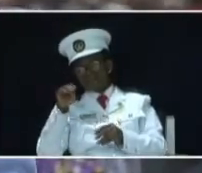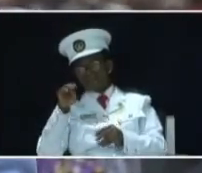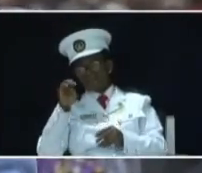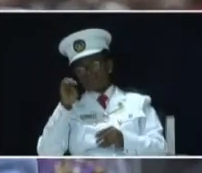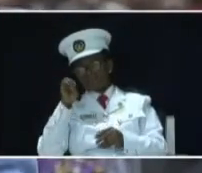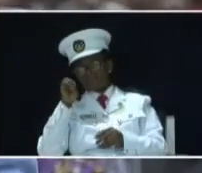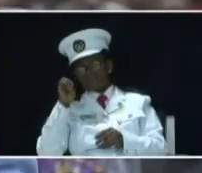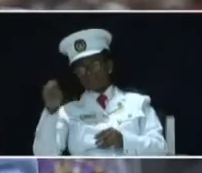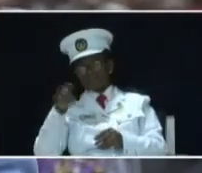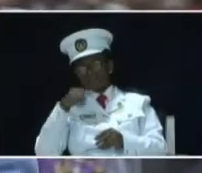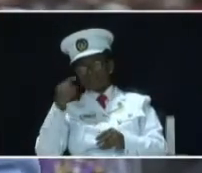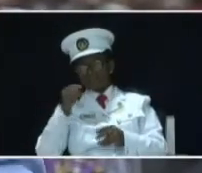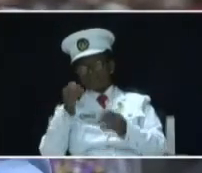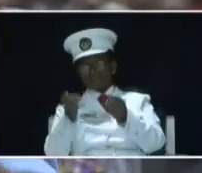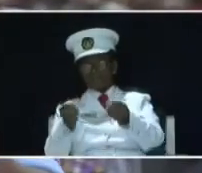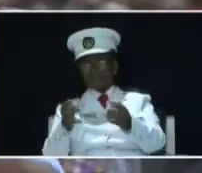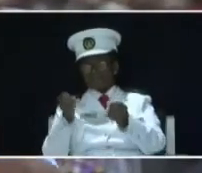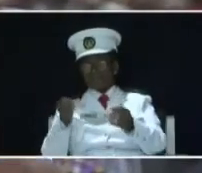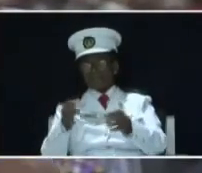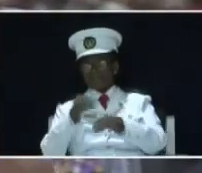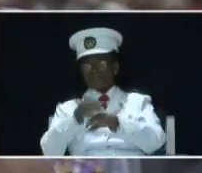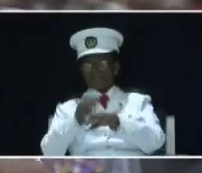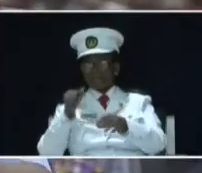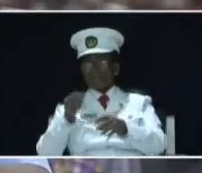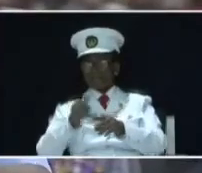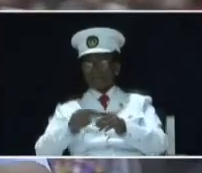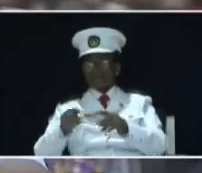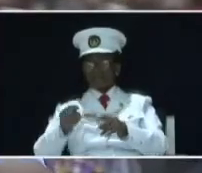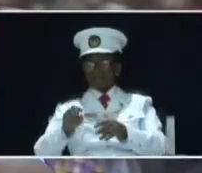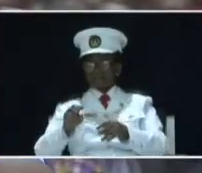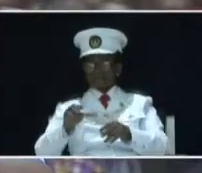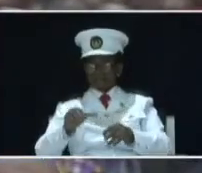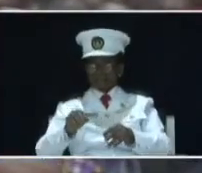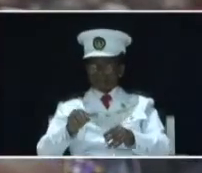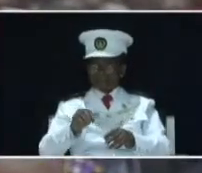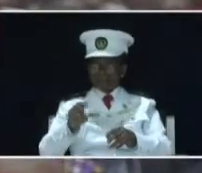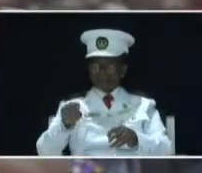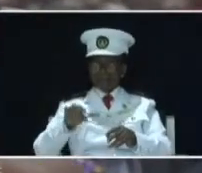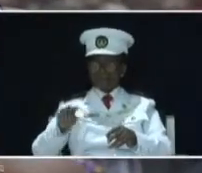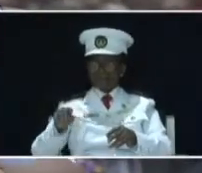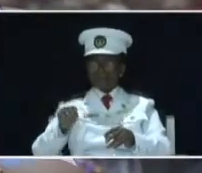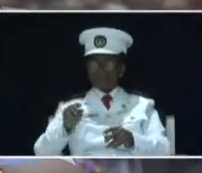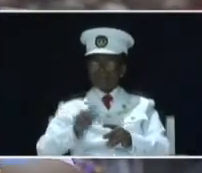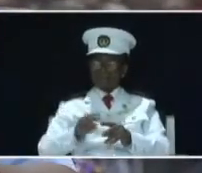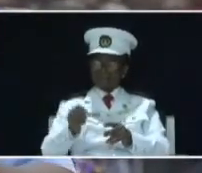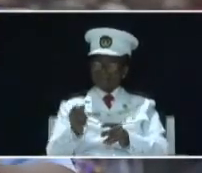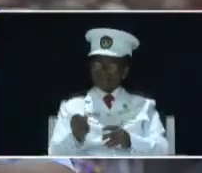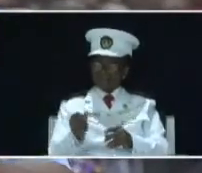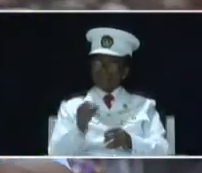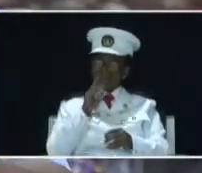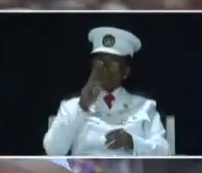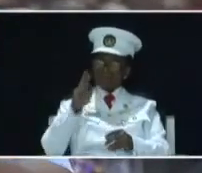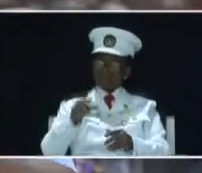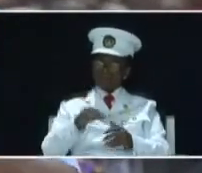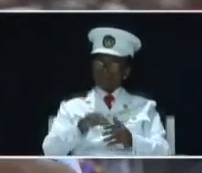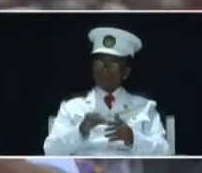many are called, but few are chosen.